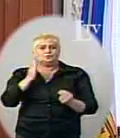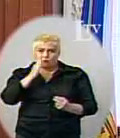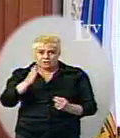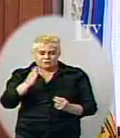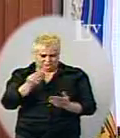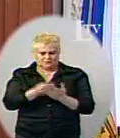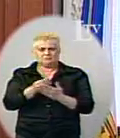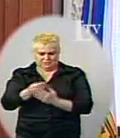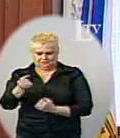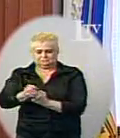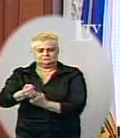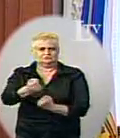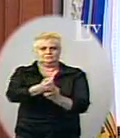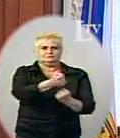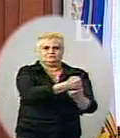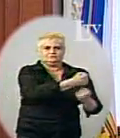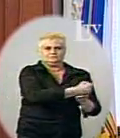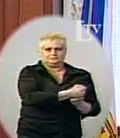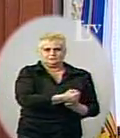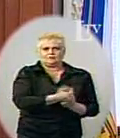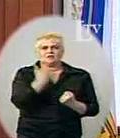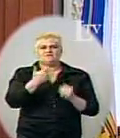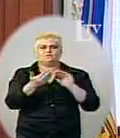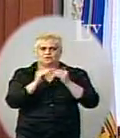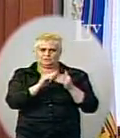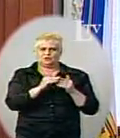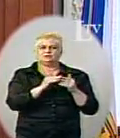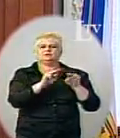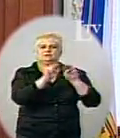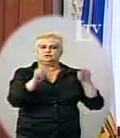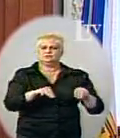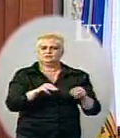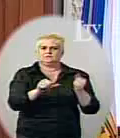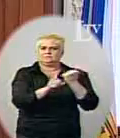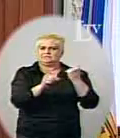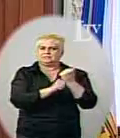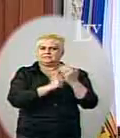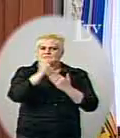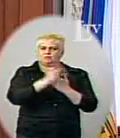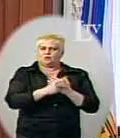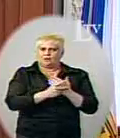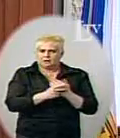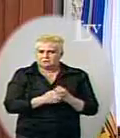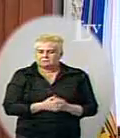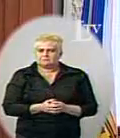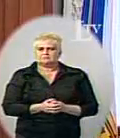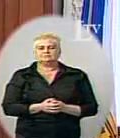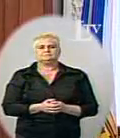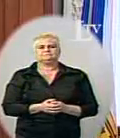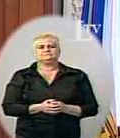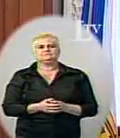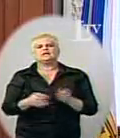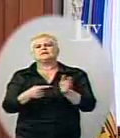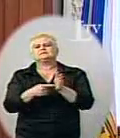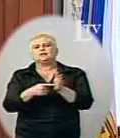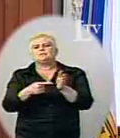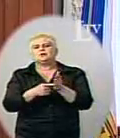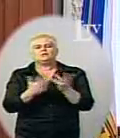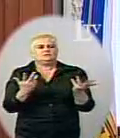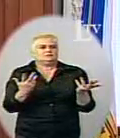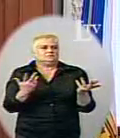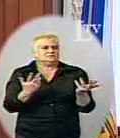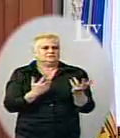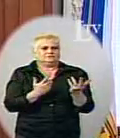funding for the innovative Community Museum Assistance Program, an example of support for